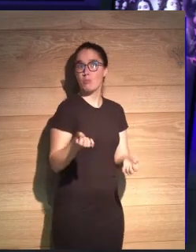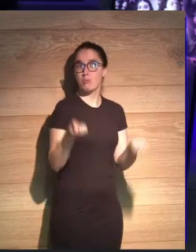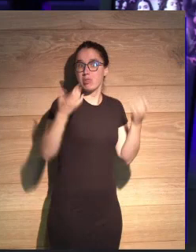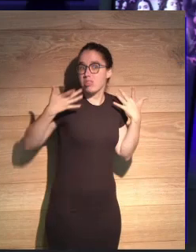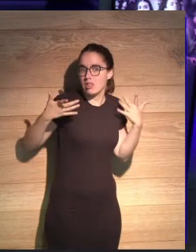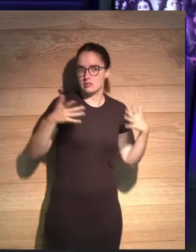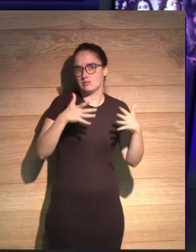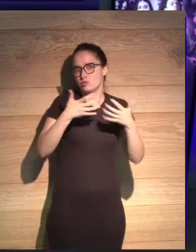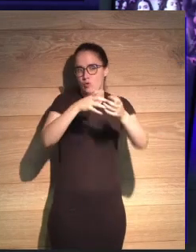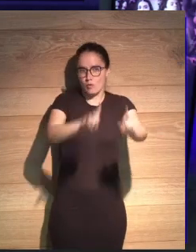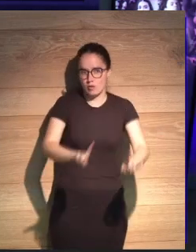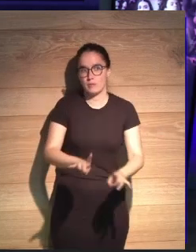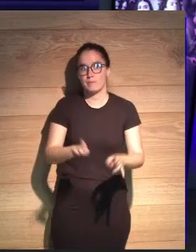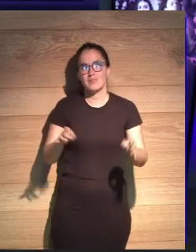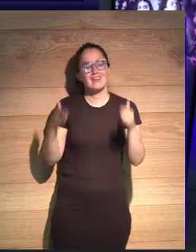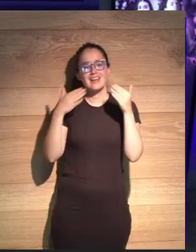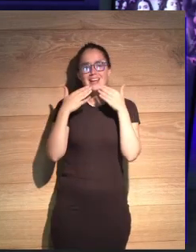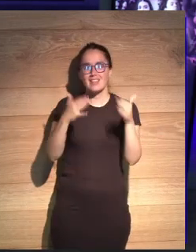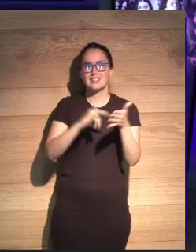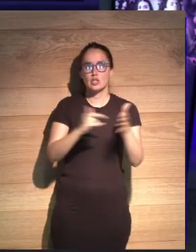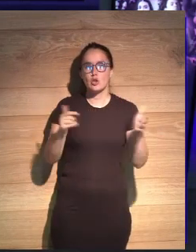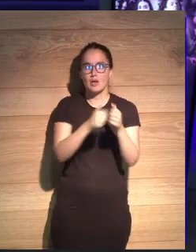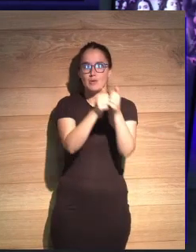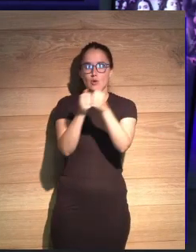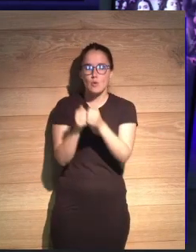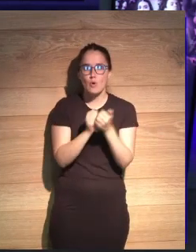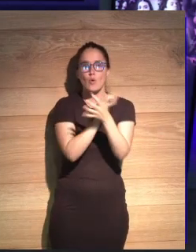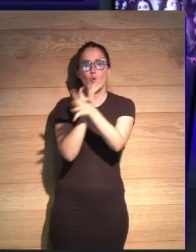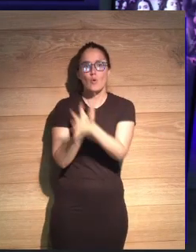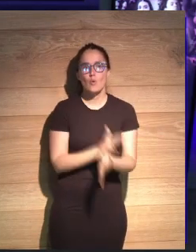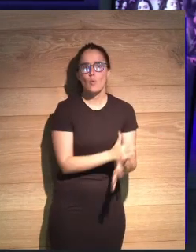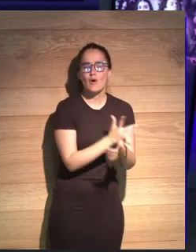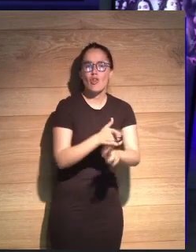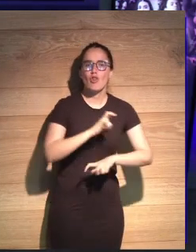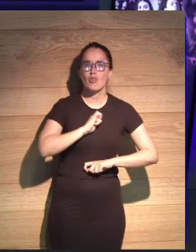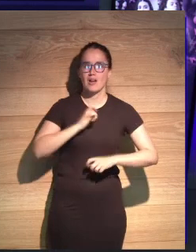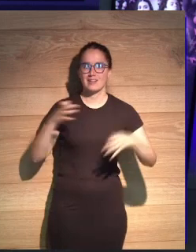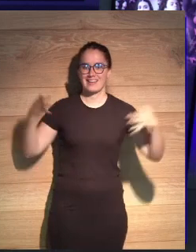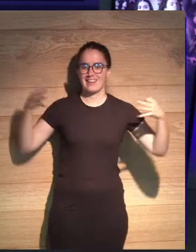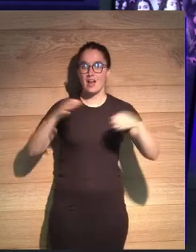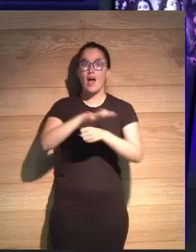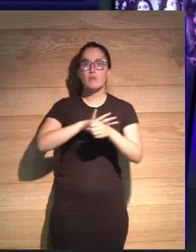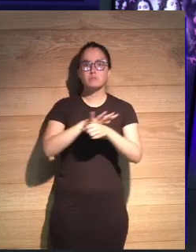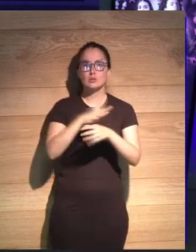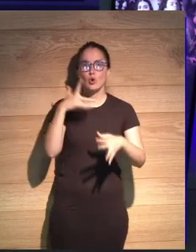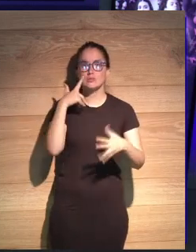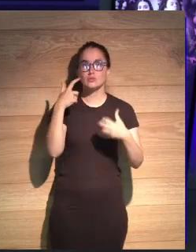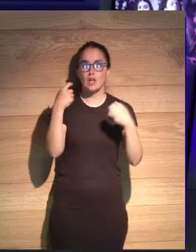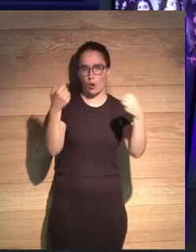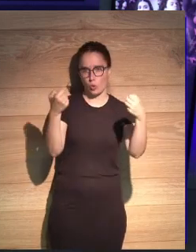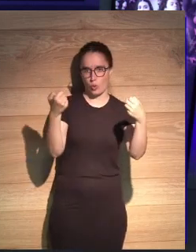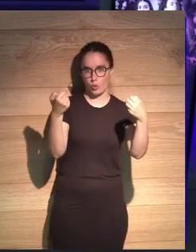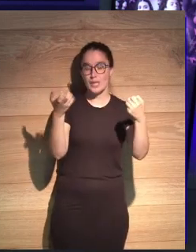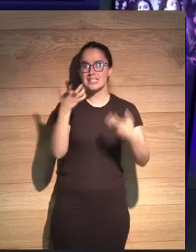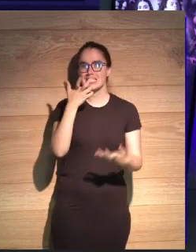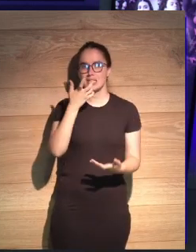work if we don't take them. And what can gaming and gamification contribute to the health